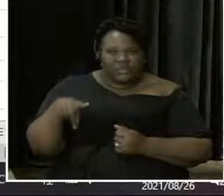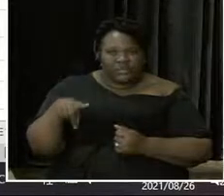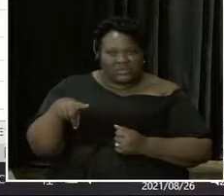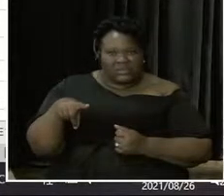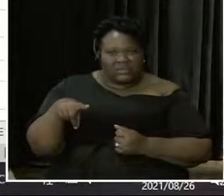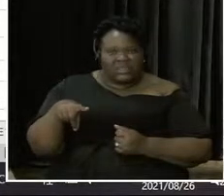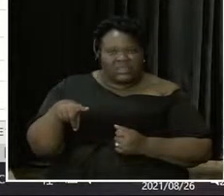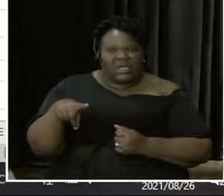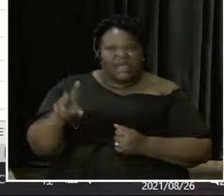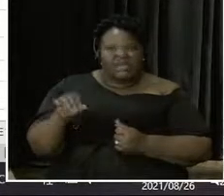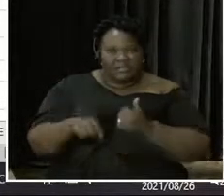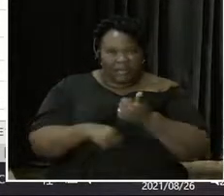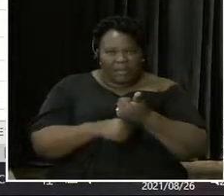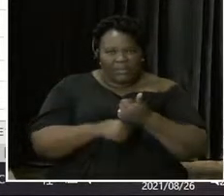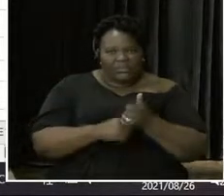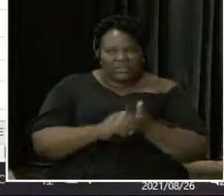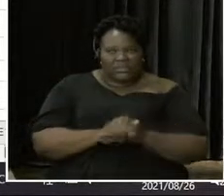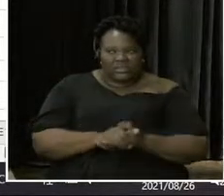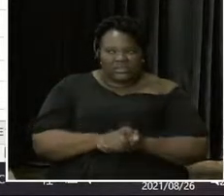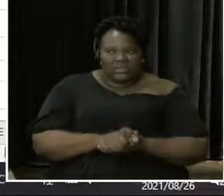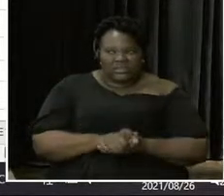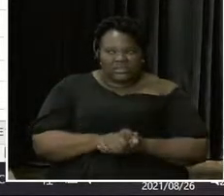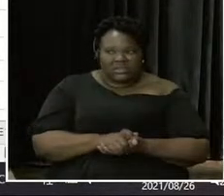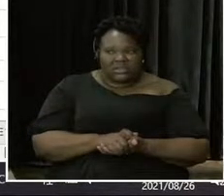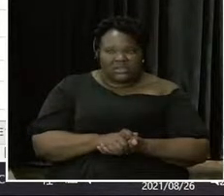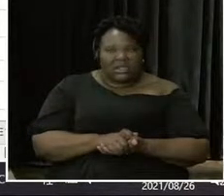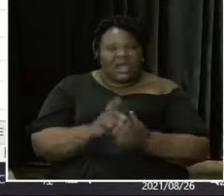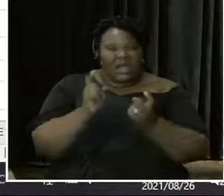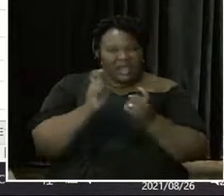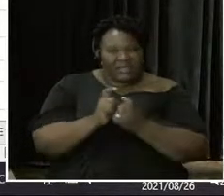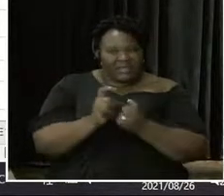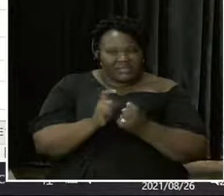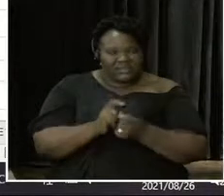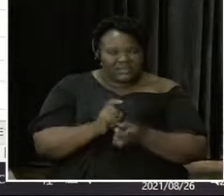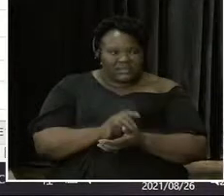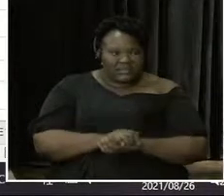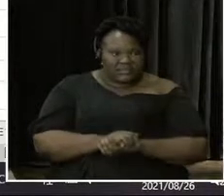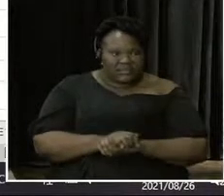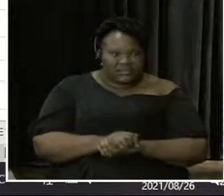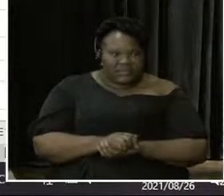ACTP is for. Against, Madam Or Speaker. against, sorry.